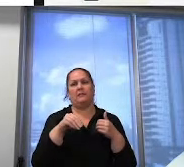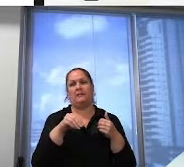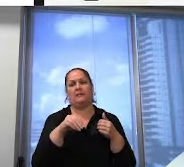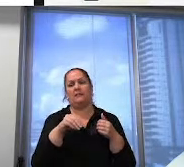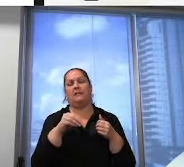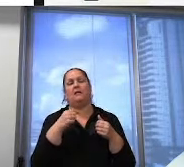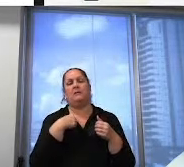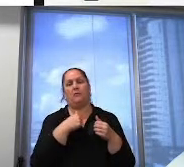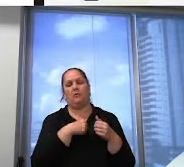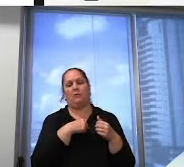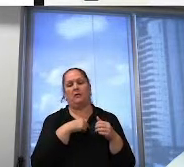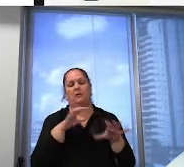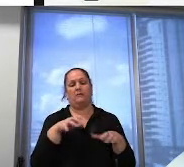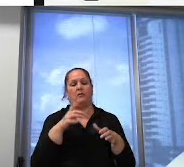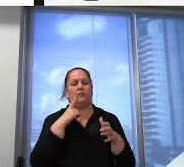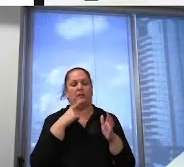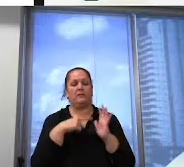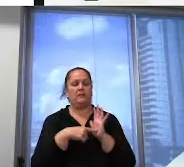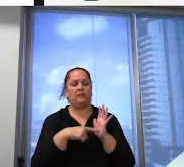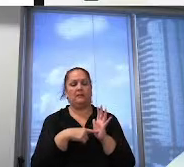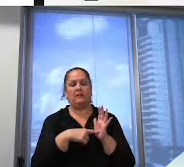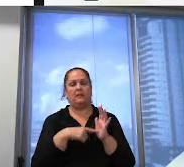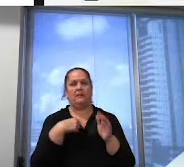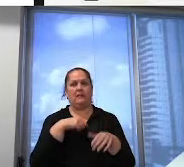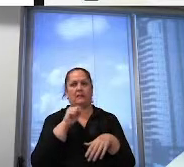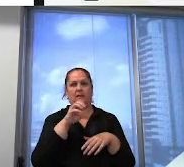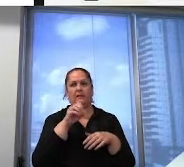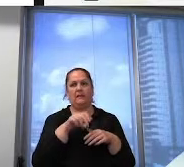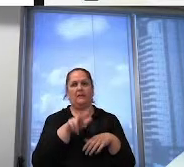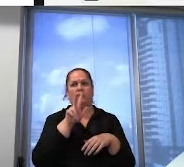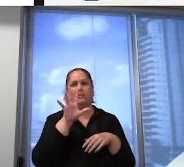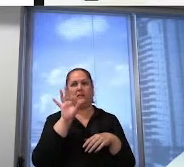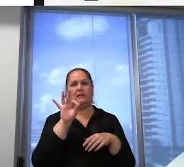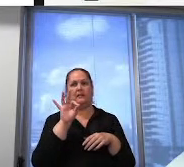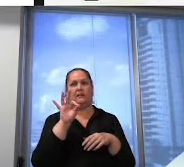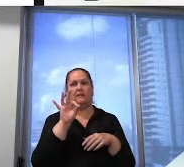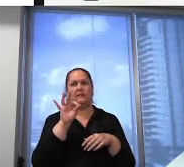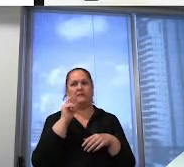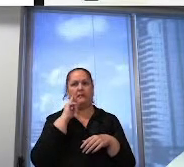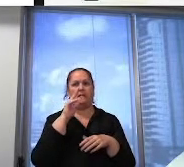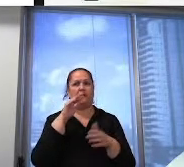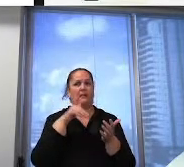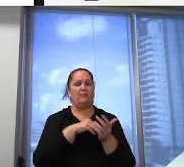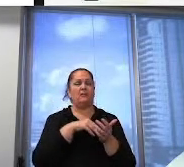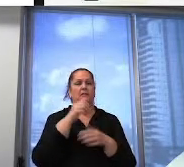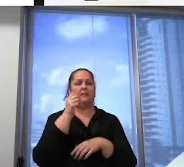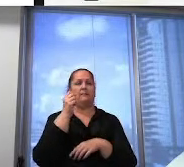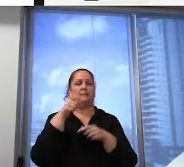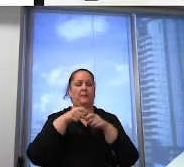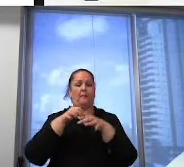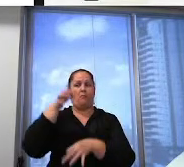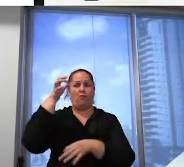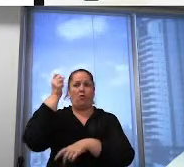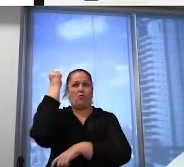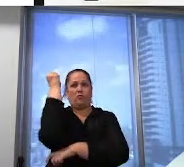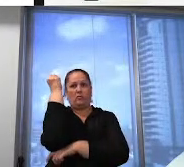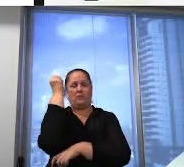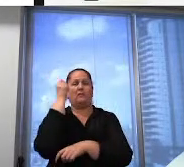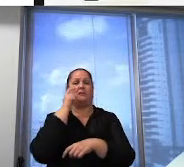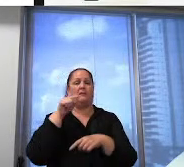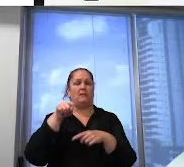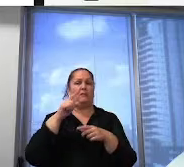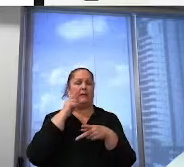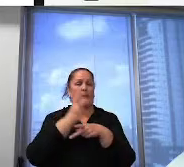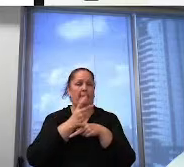rough percentage I wouldn't be able to do, but what we have done is with an example that I gave you. We got 39,000 poles that we already identified that are in critical